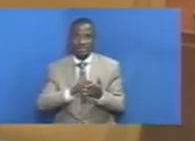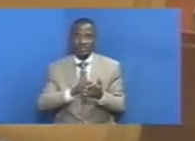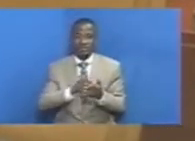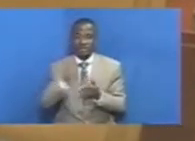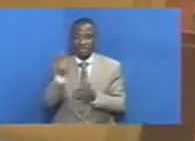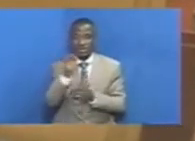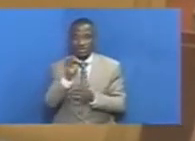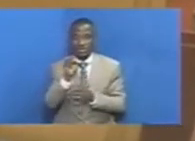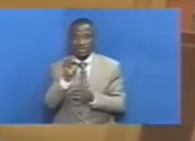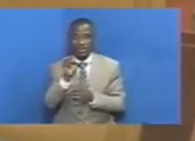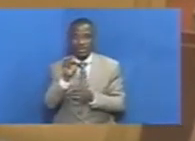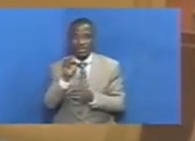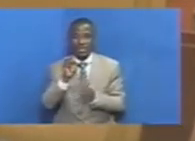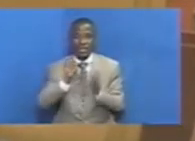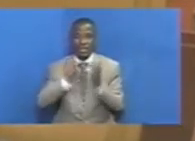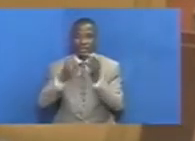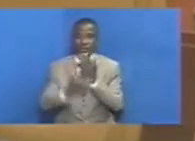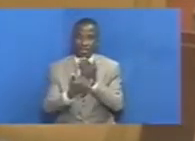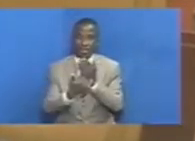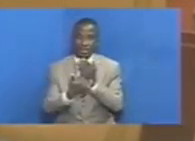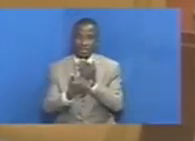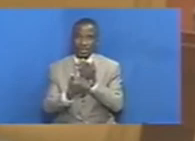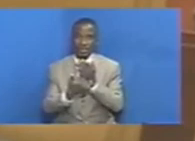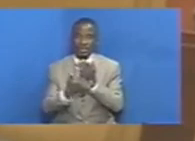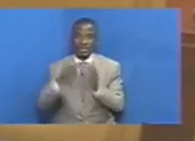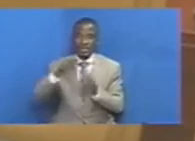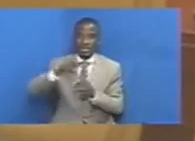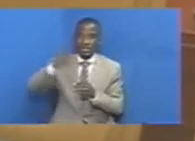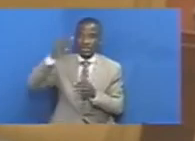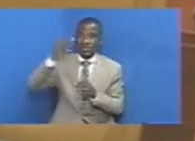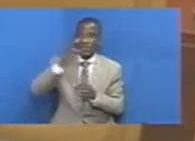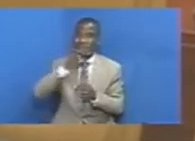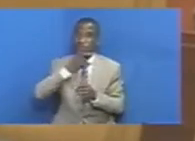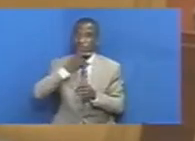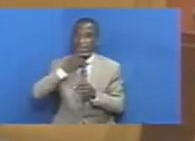$232,287,980 in respect to the project 100 Tamale Water Supply